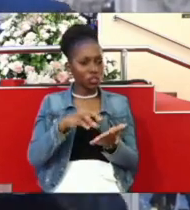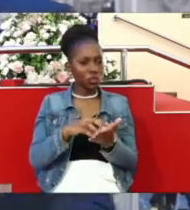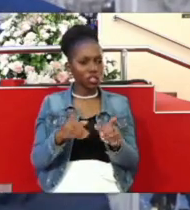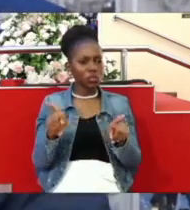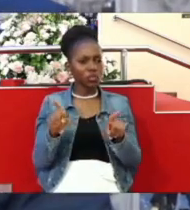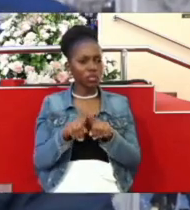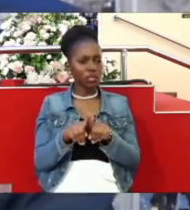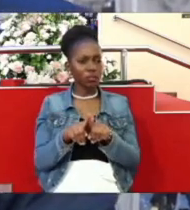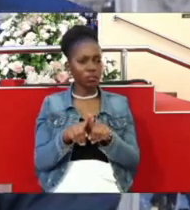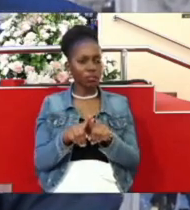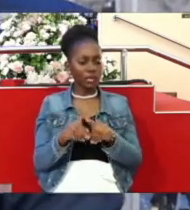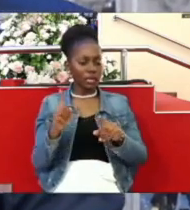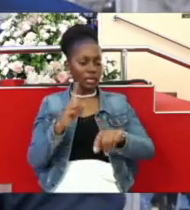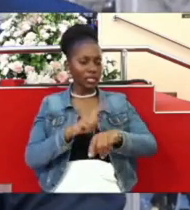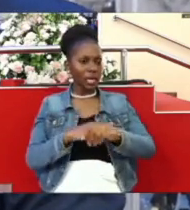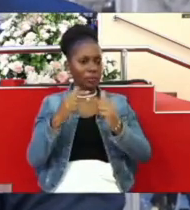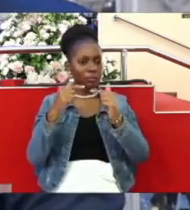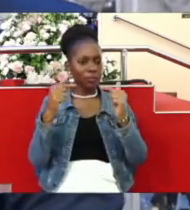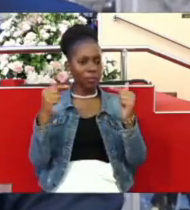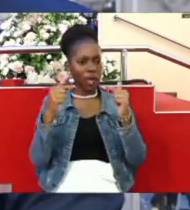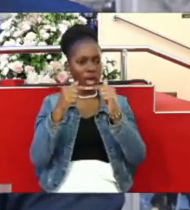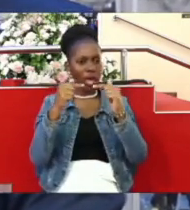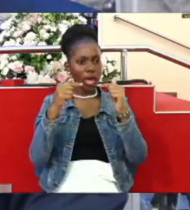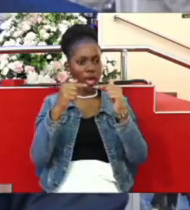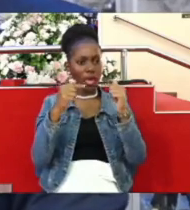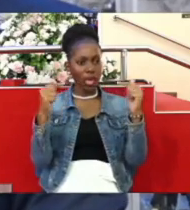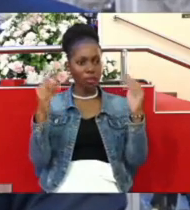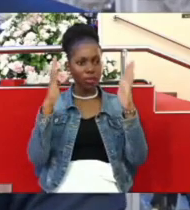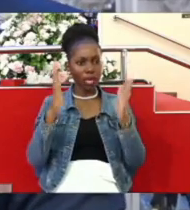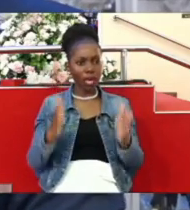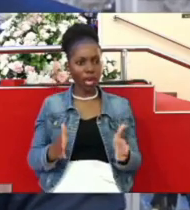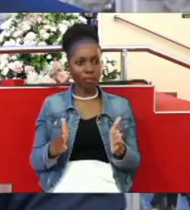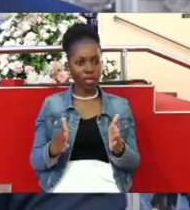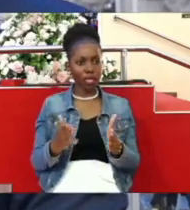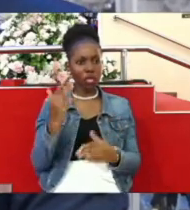one's life.